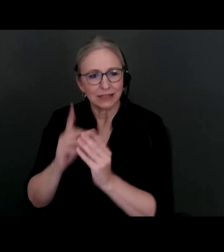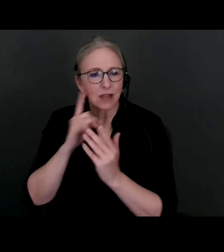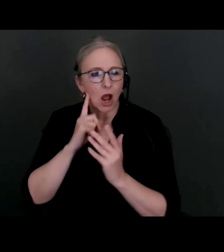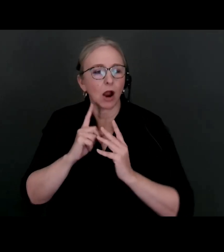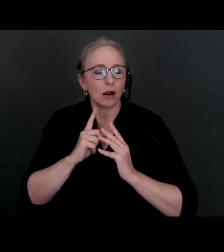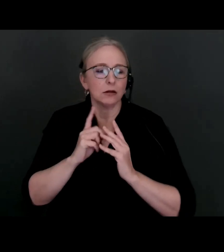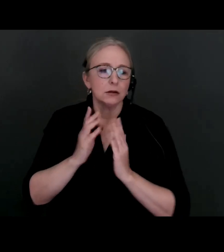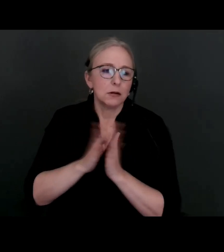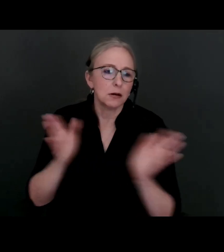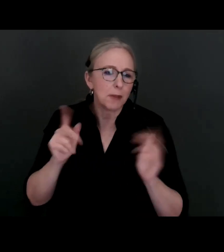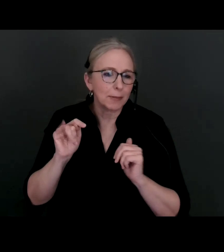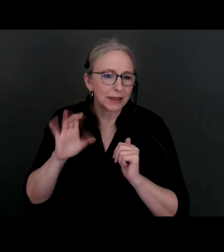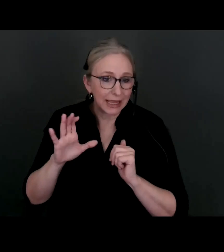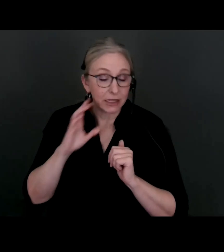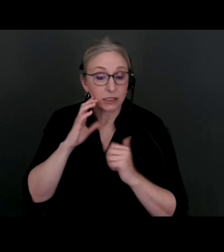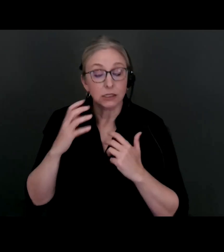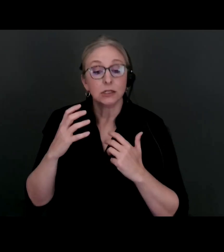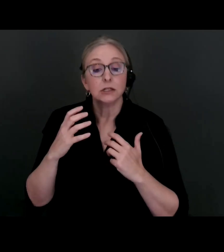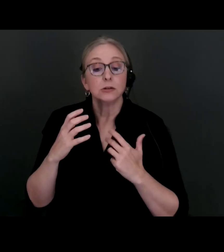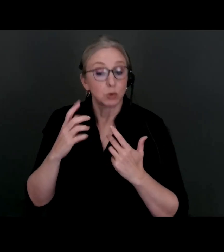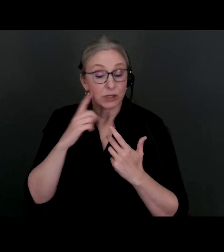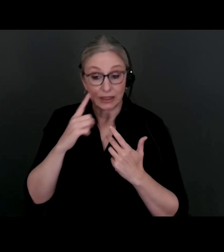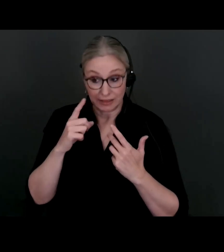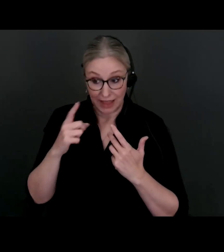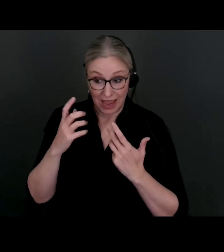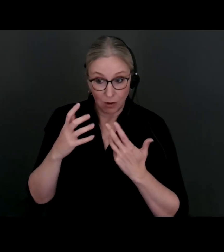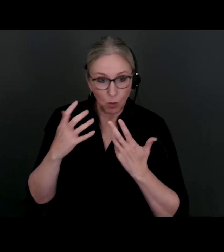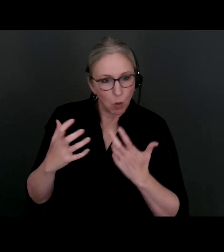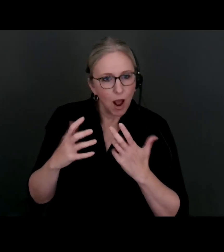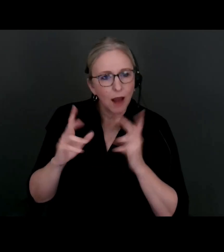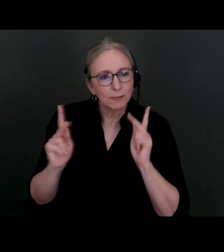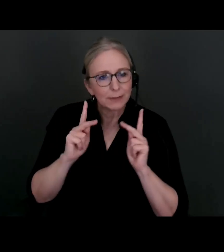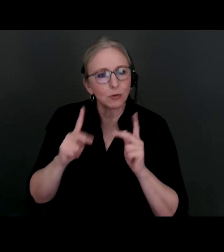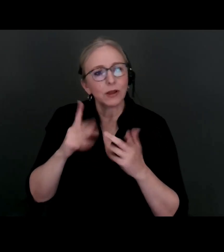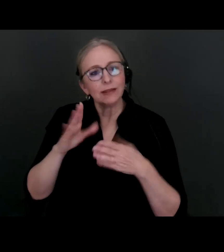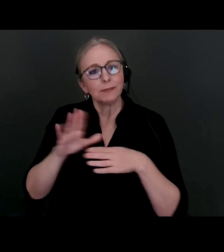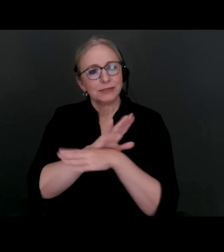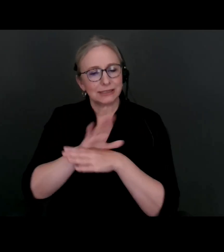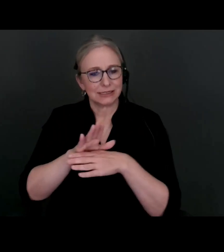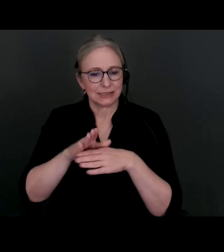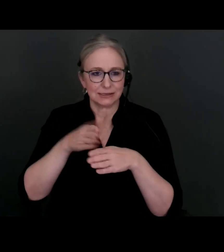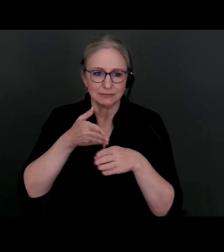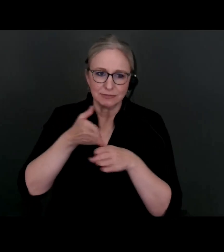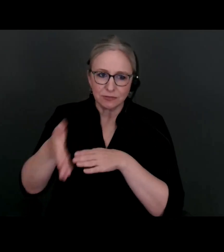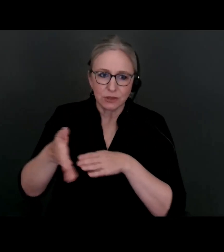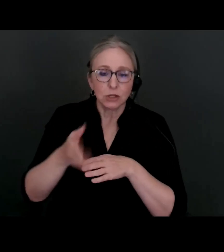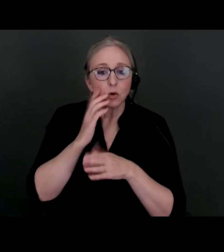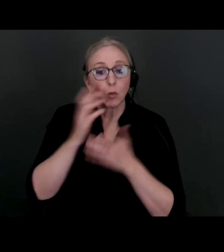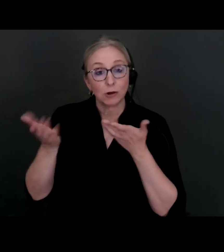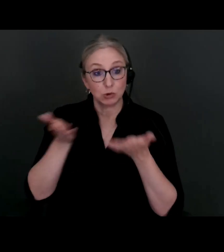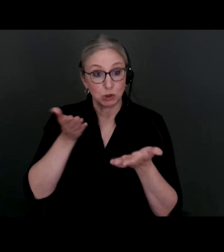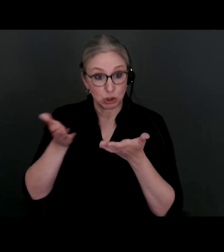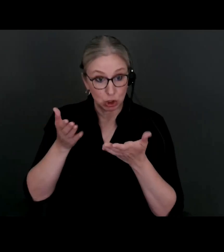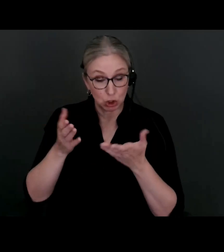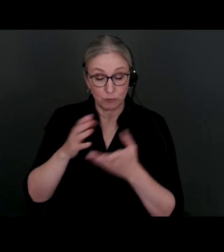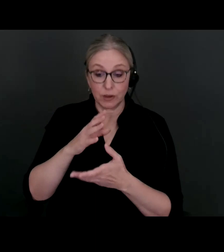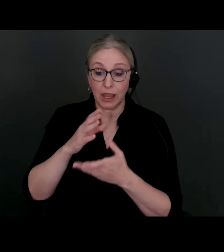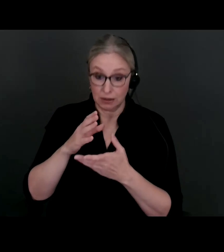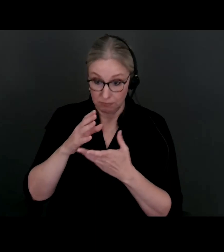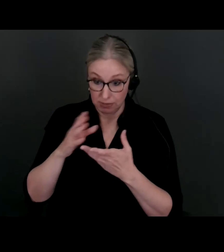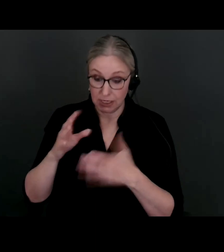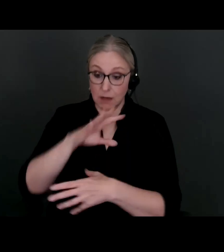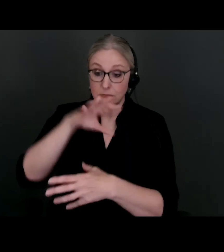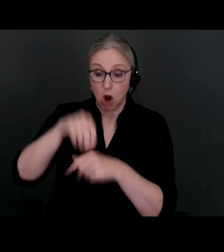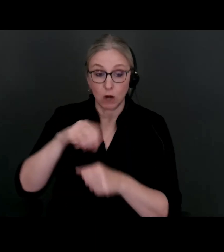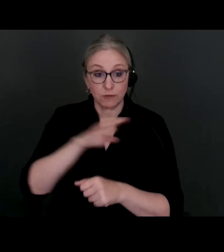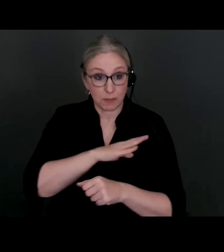oftentimes chief local elected officials are looking for individuals in the business community who are interested in serving on local workforce boards,